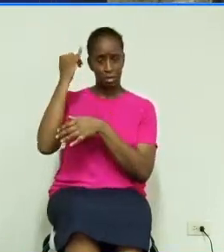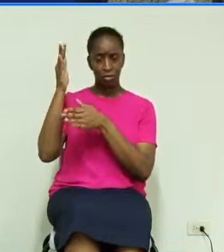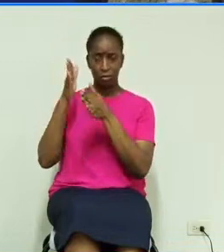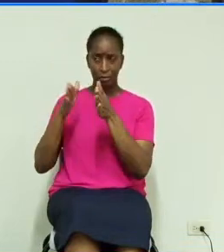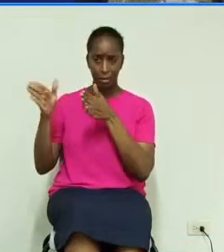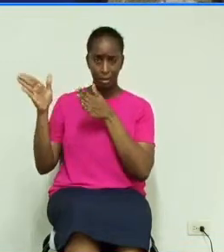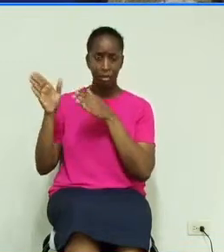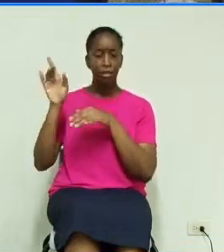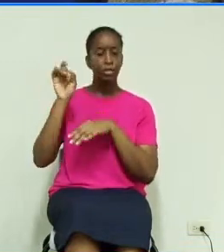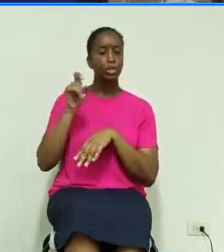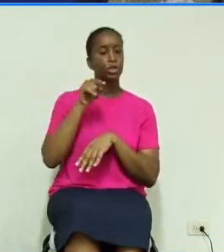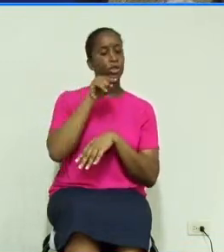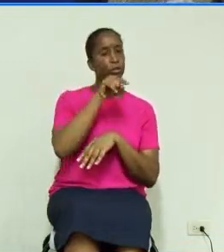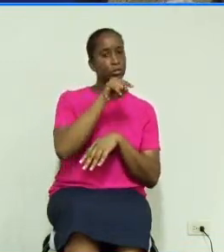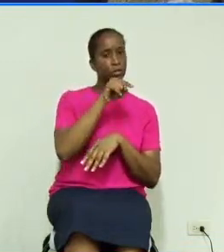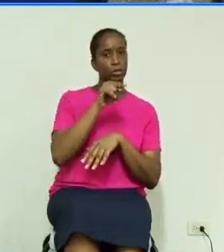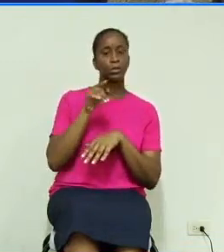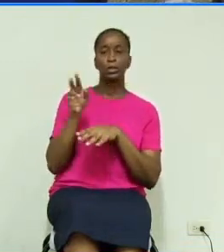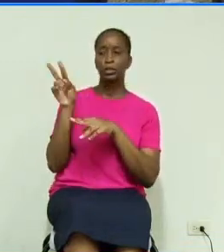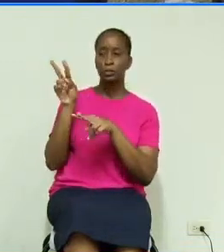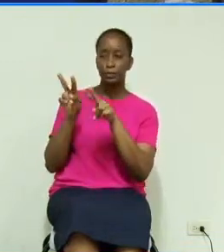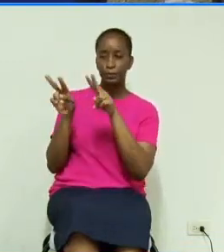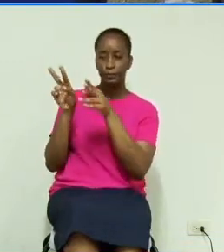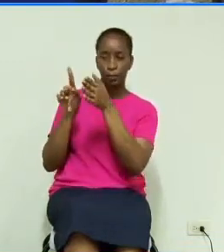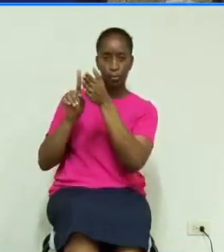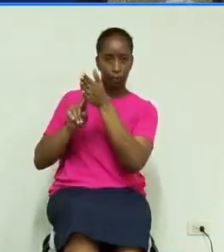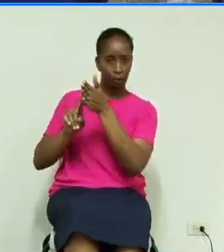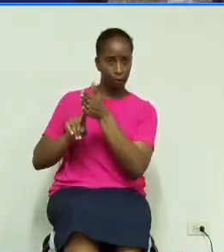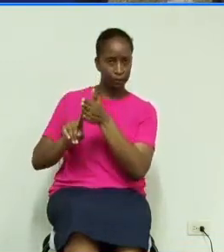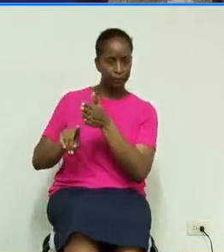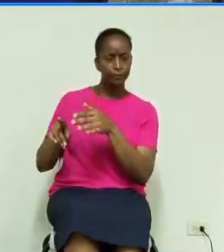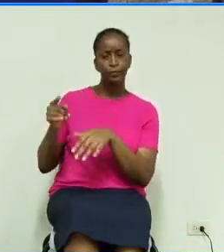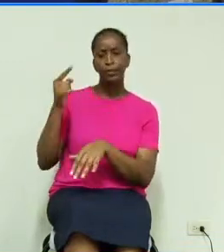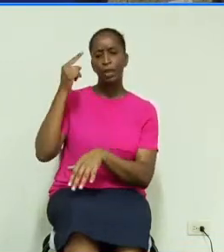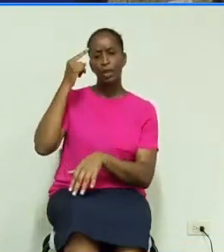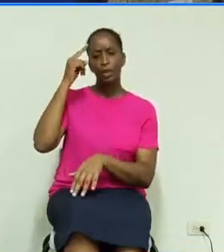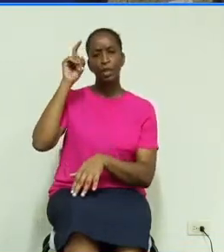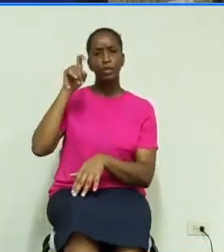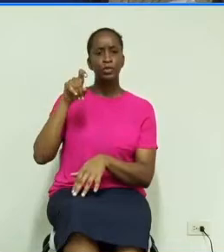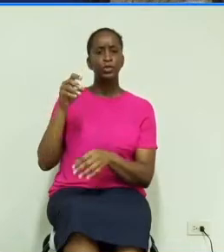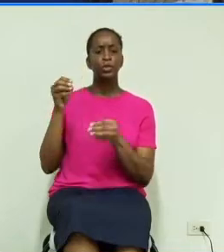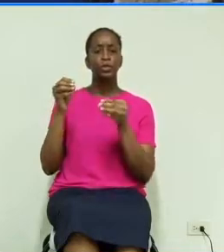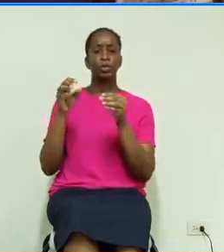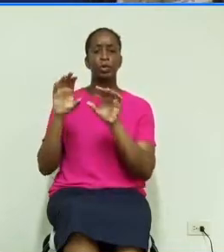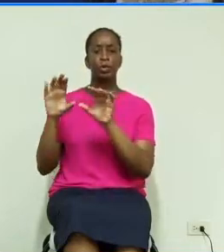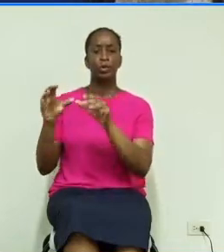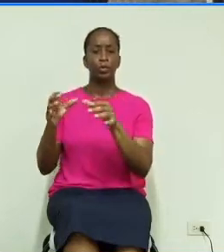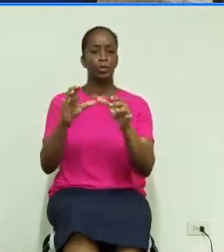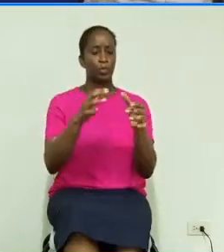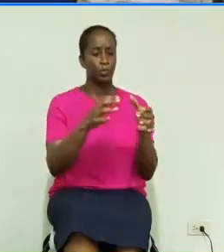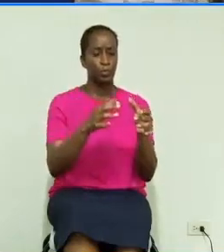does she think should be represented in the Senate? I start with Ms. Eiffel.